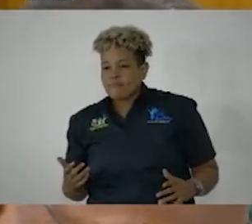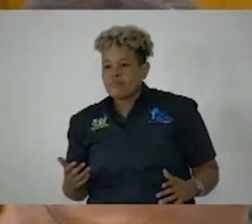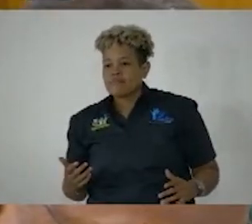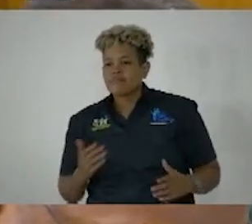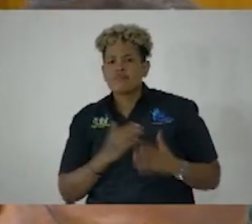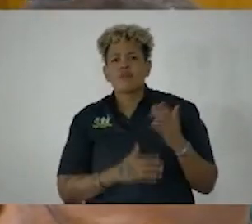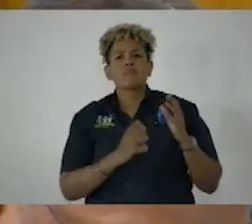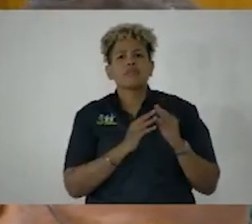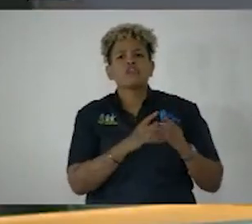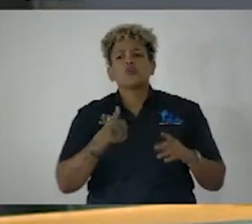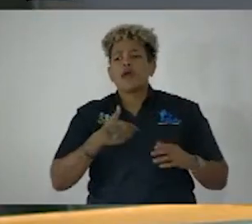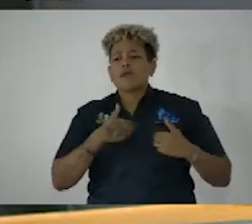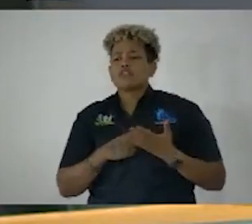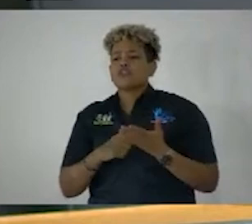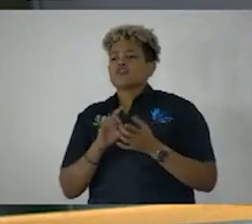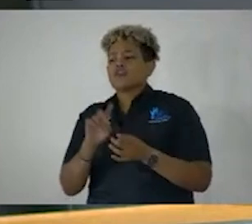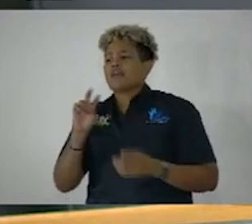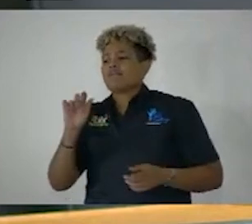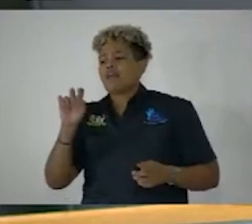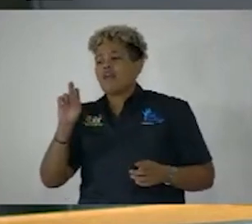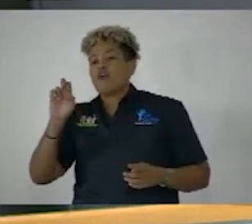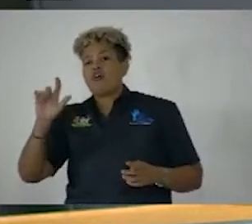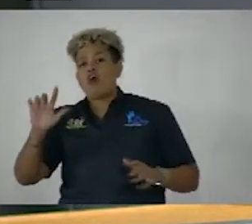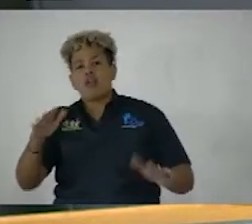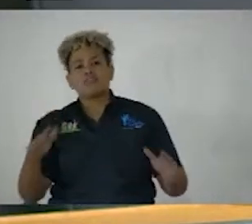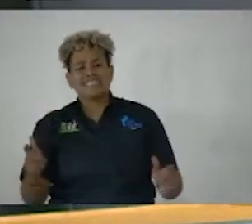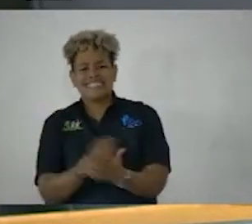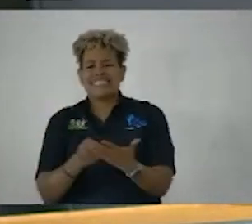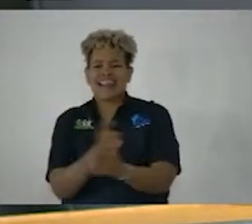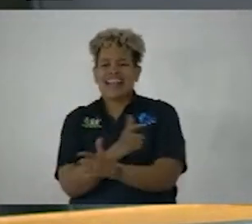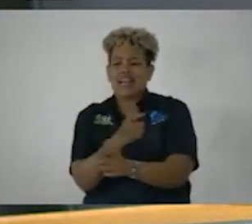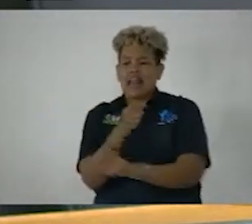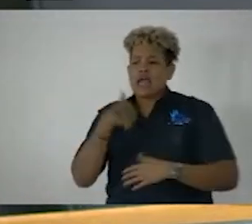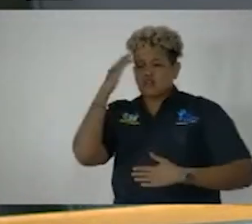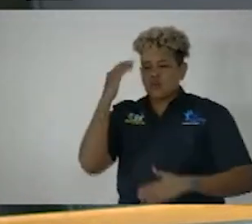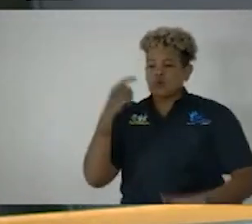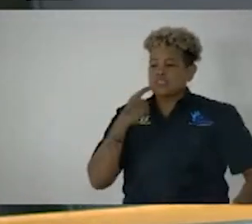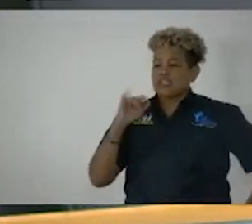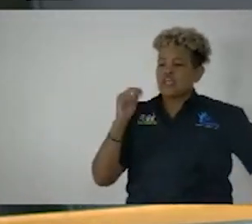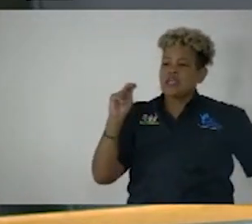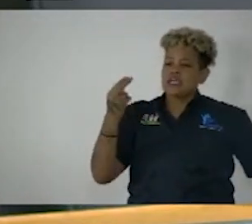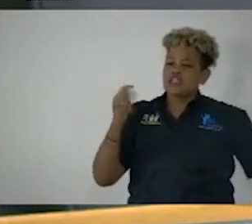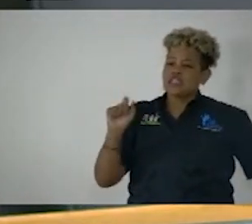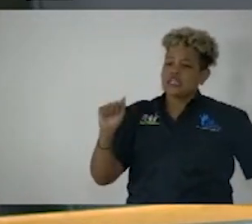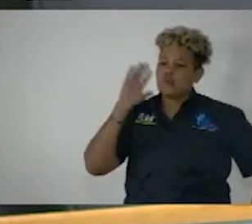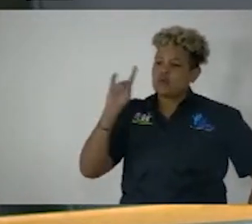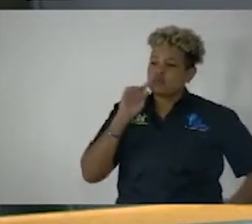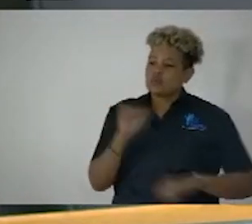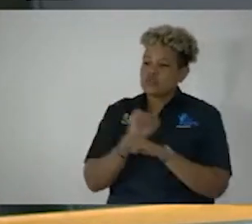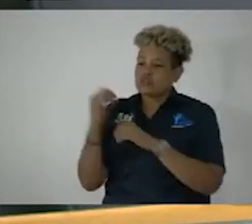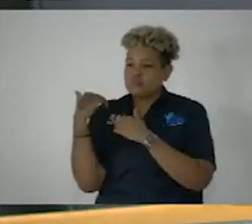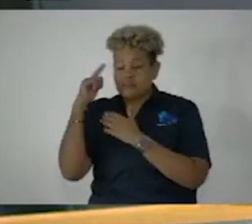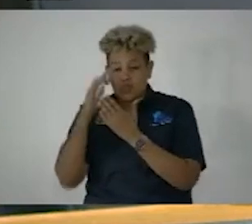certain sessions, we've had this discussion about Vale Royal. And I know you say JNHT is going to be responsible for